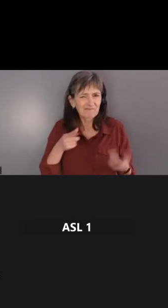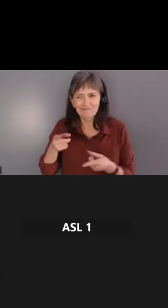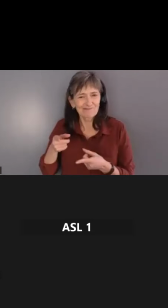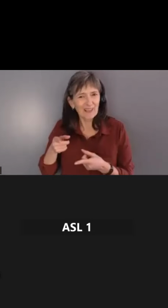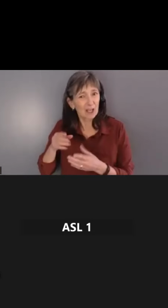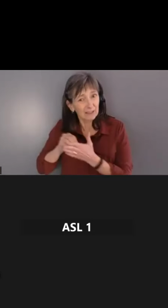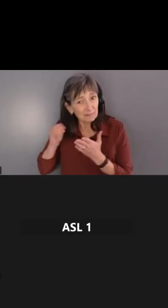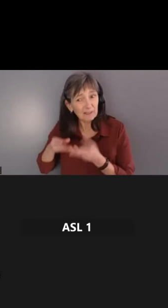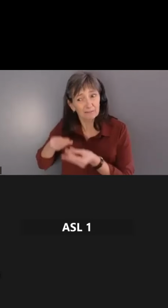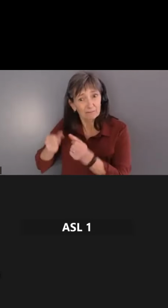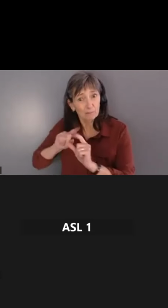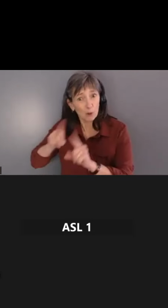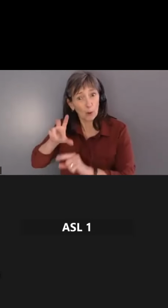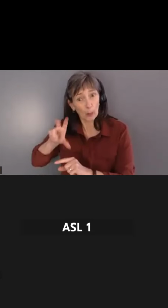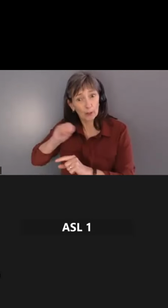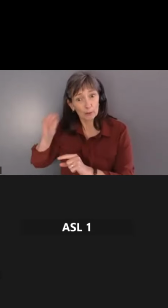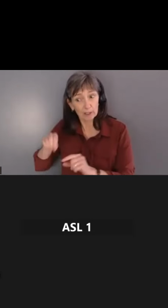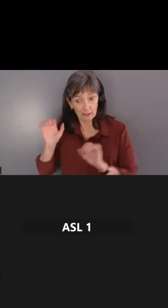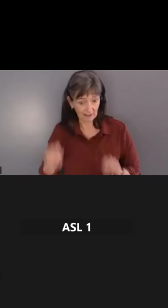of our resources.